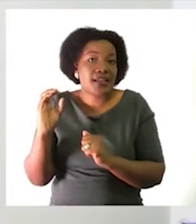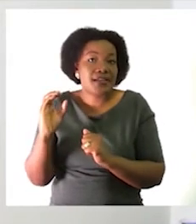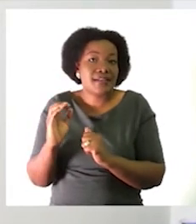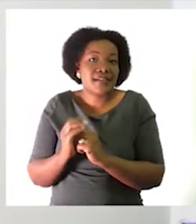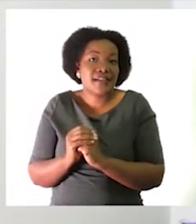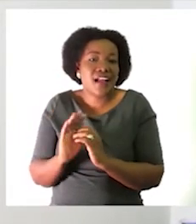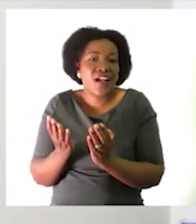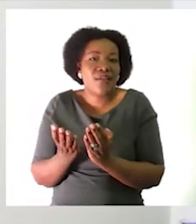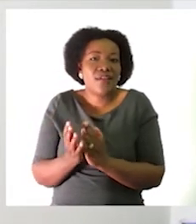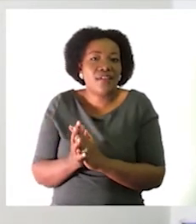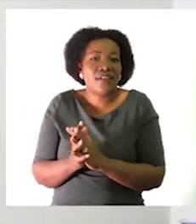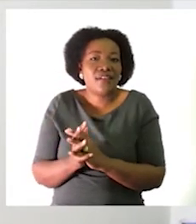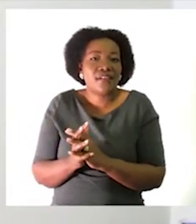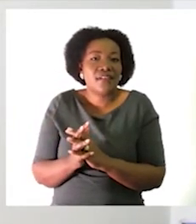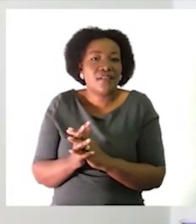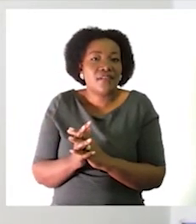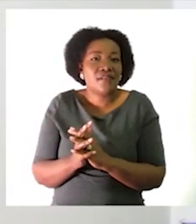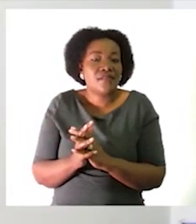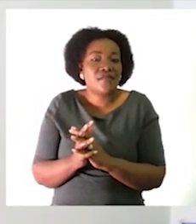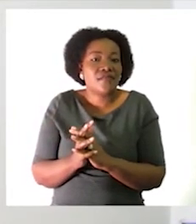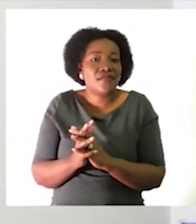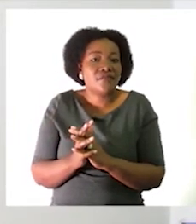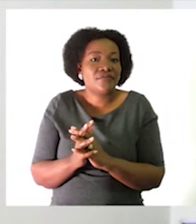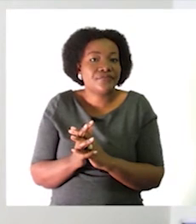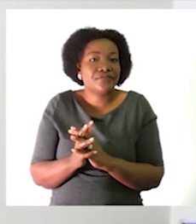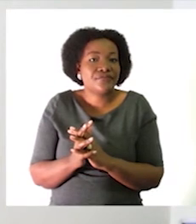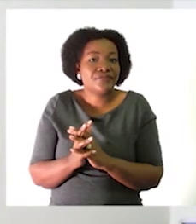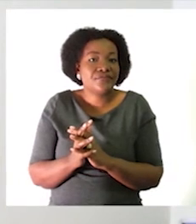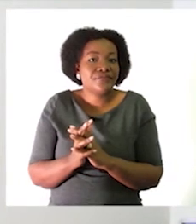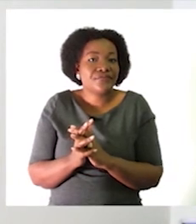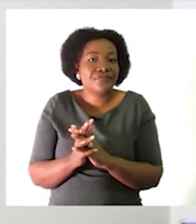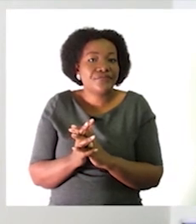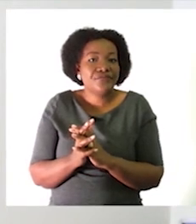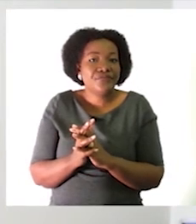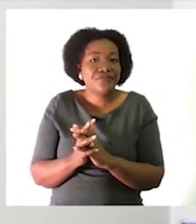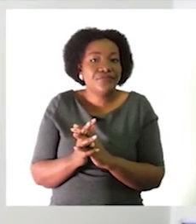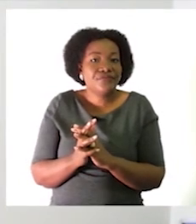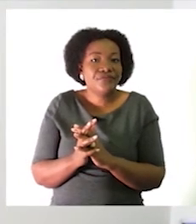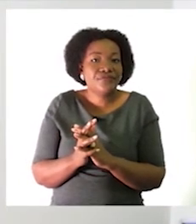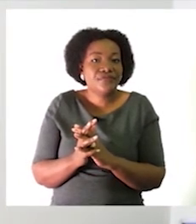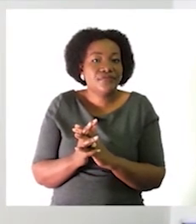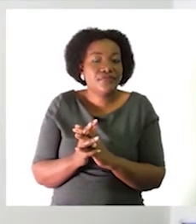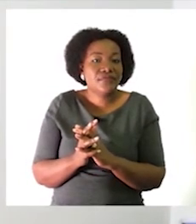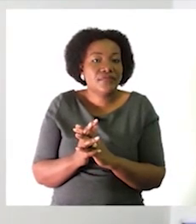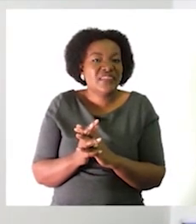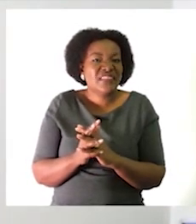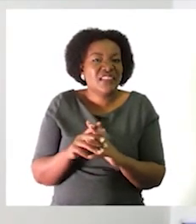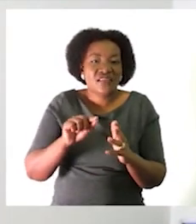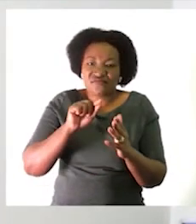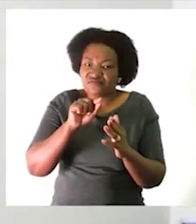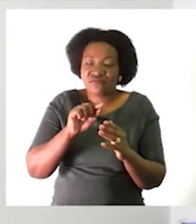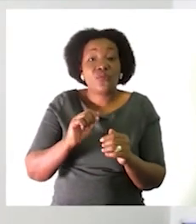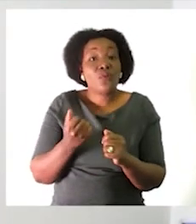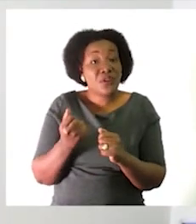do that? It is because we are moving. Say for example, because we normally have a dot or a